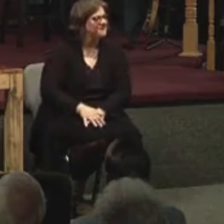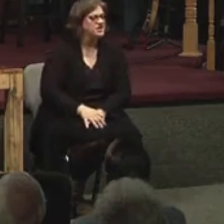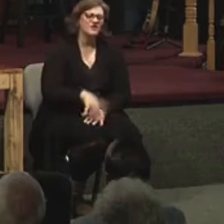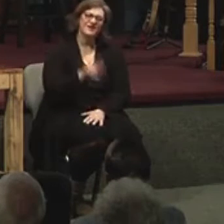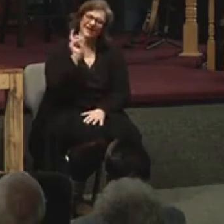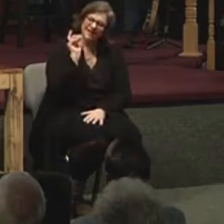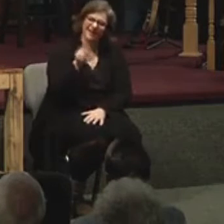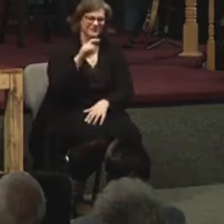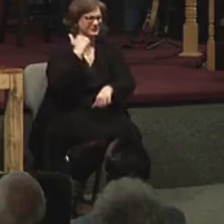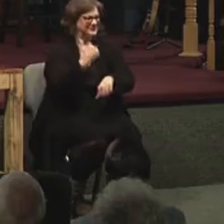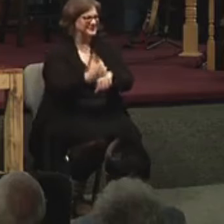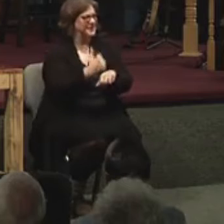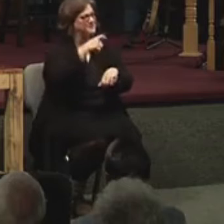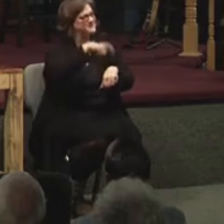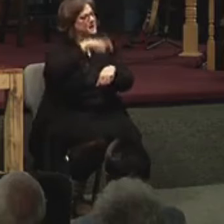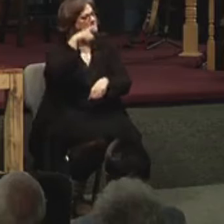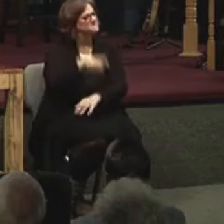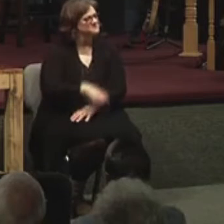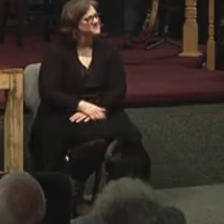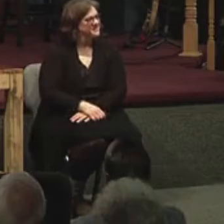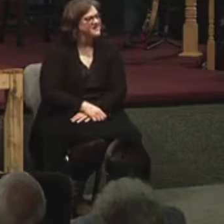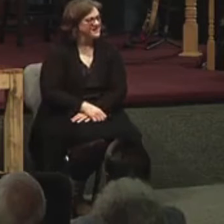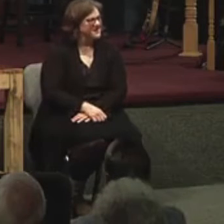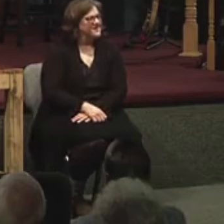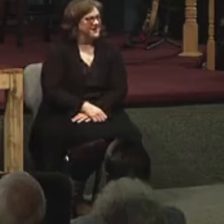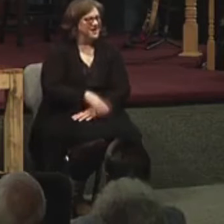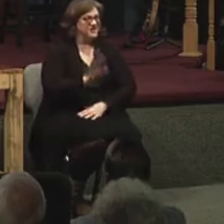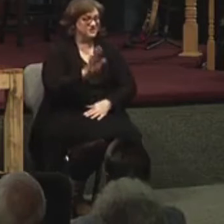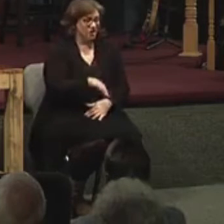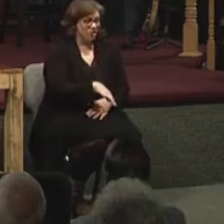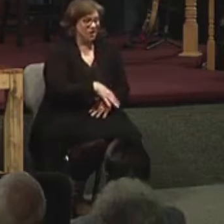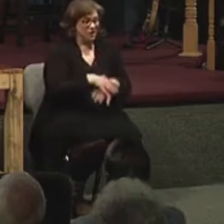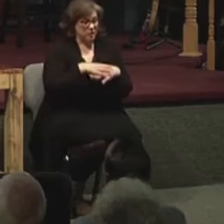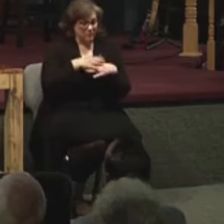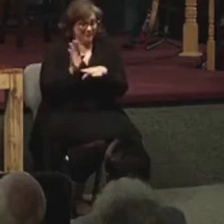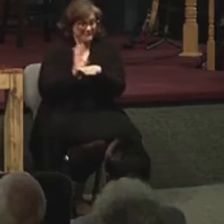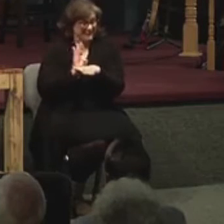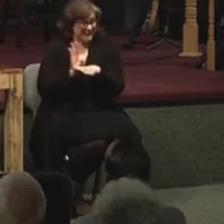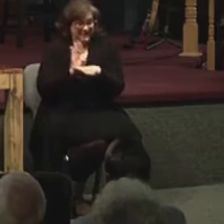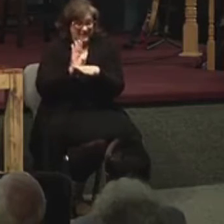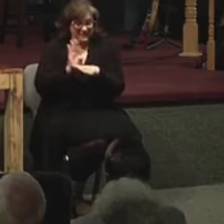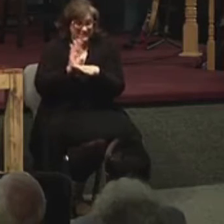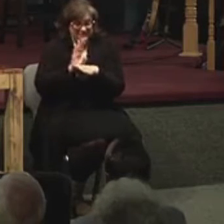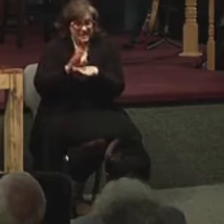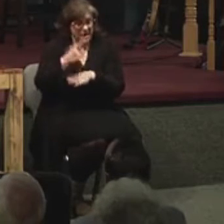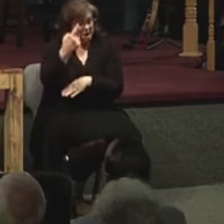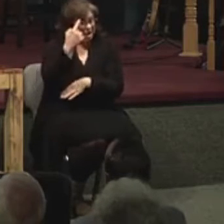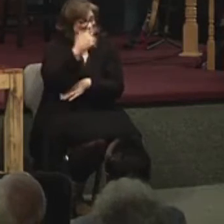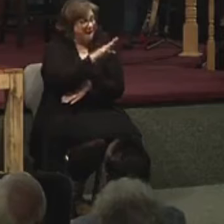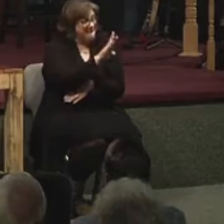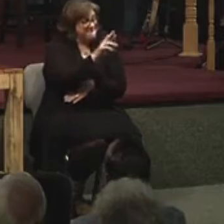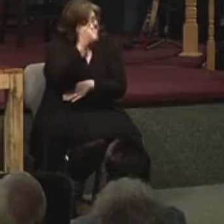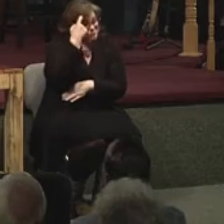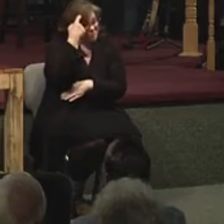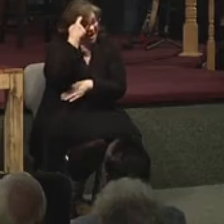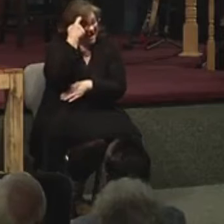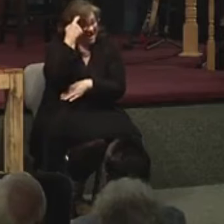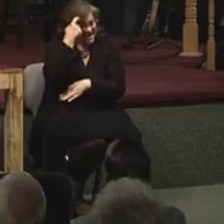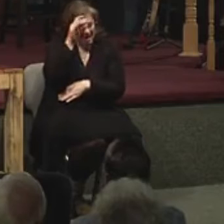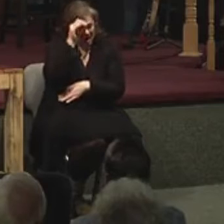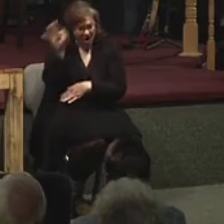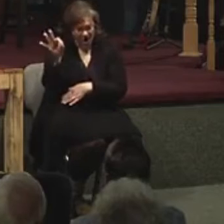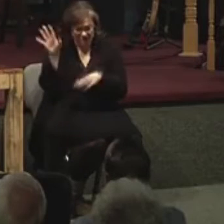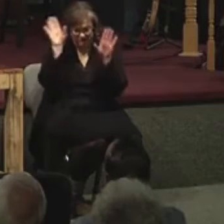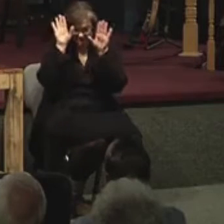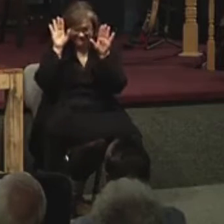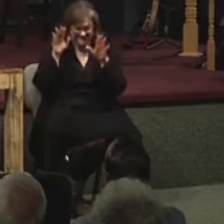time. We've got to shut down and make time and trust that God's got it. We've got to learn to be still before God.